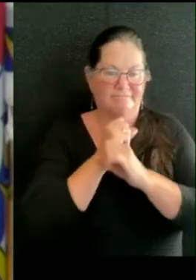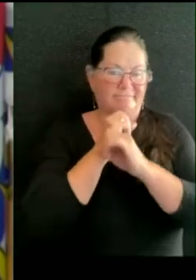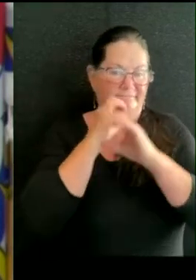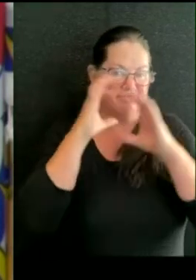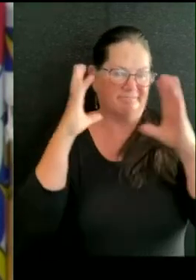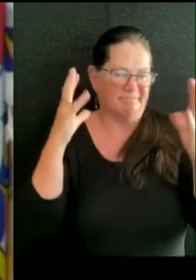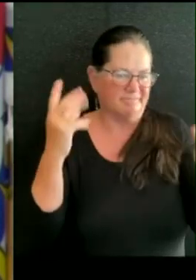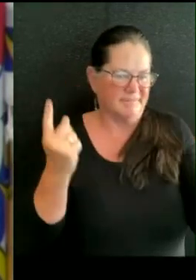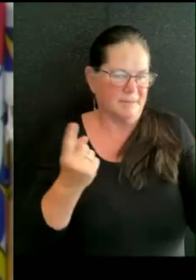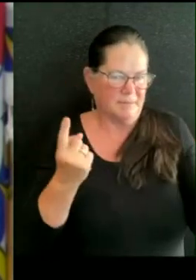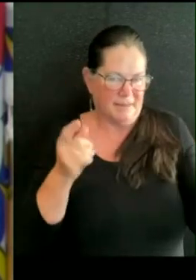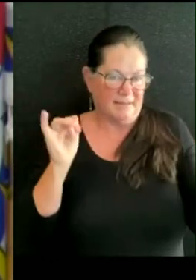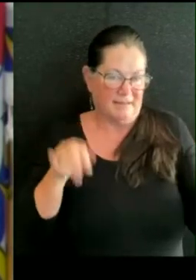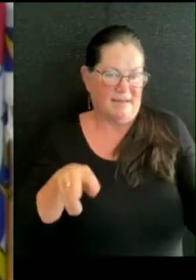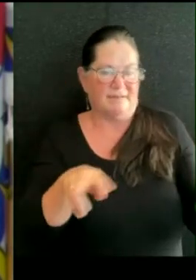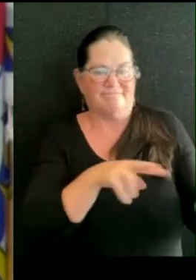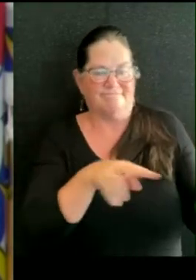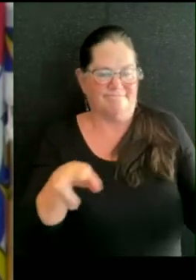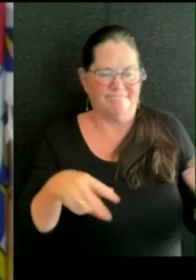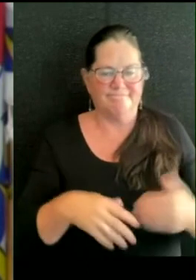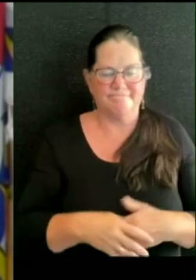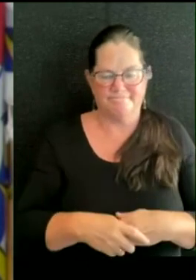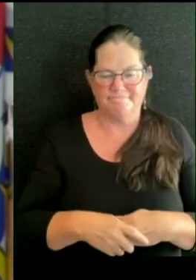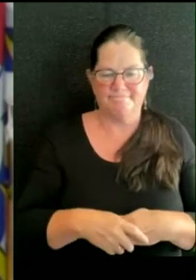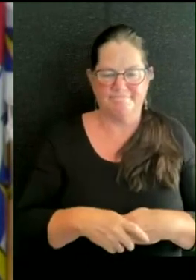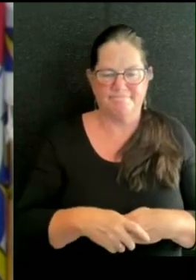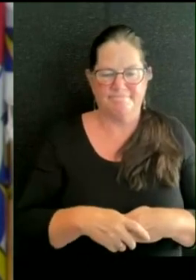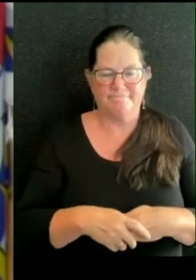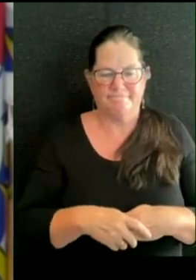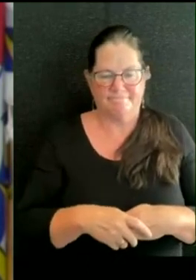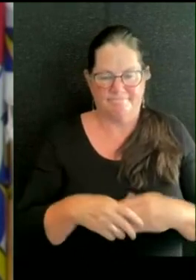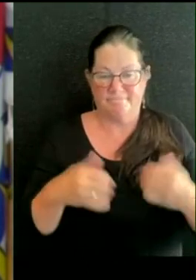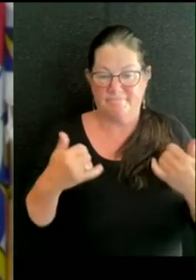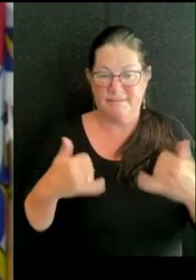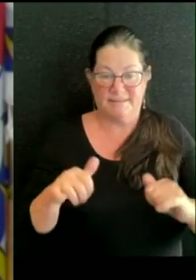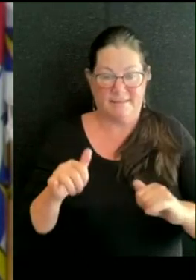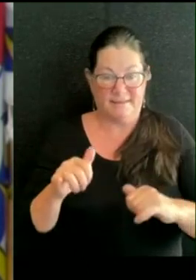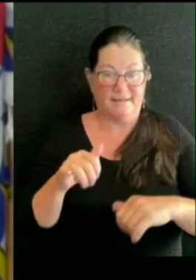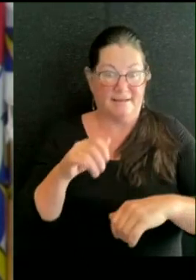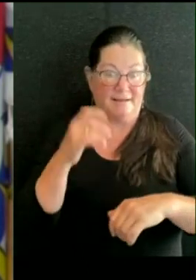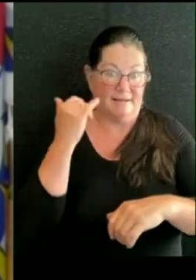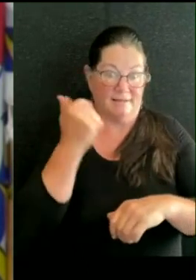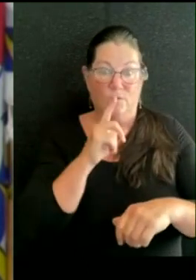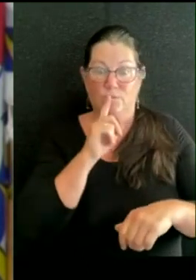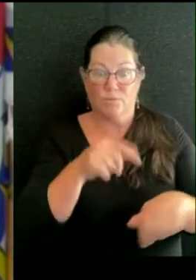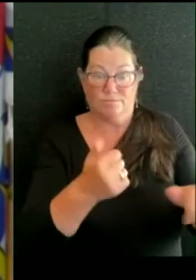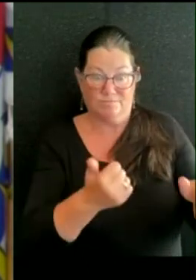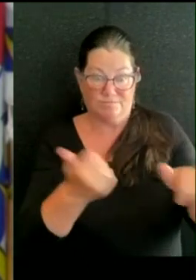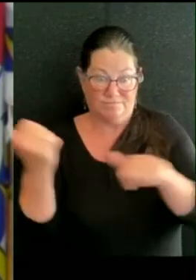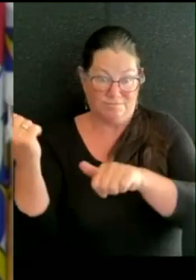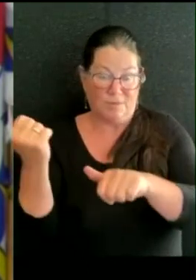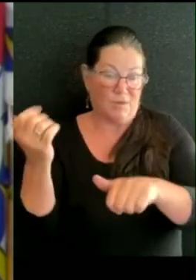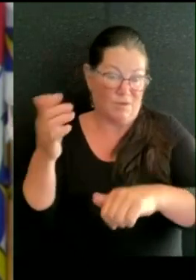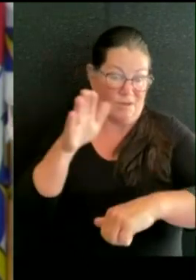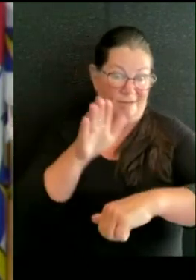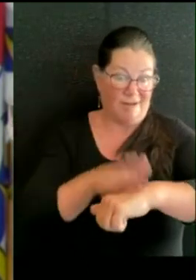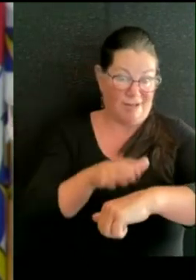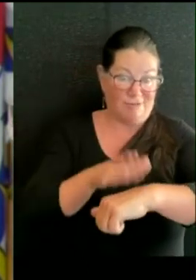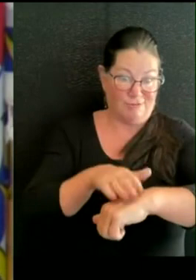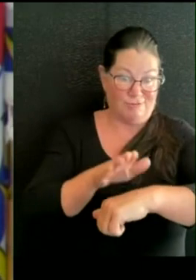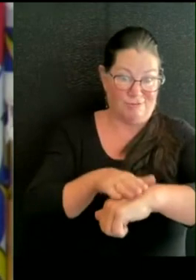I can advise for those of you who are still on evacuation order or alert is that you sign up at